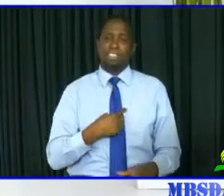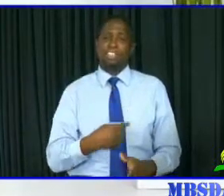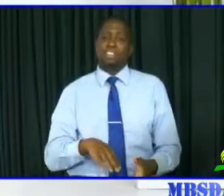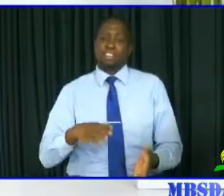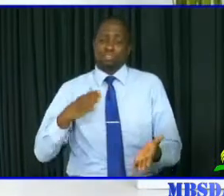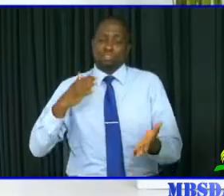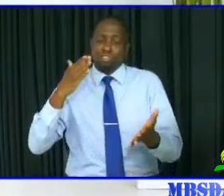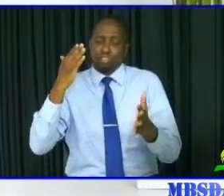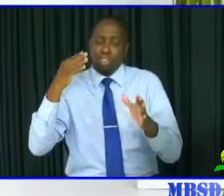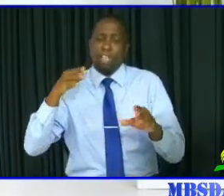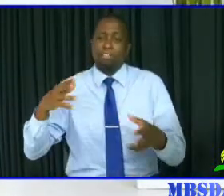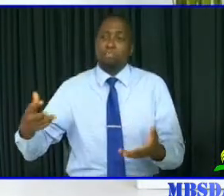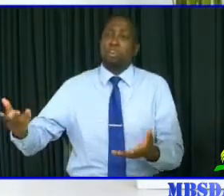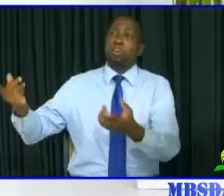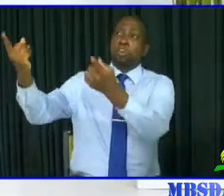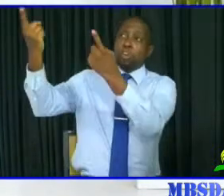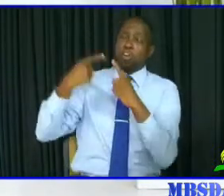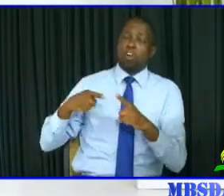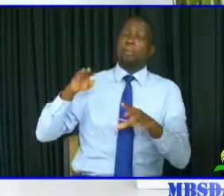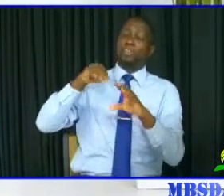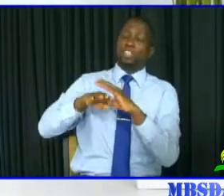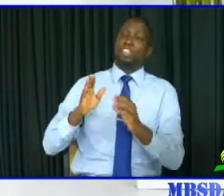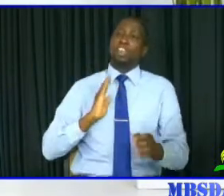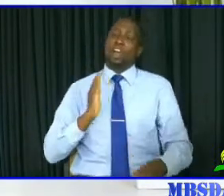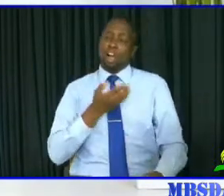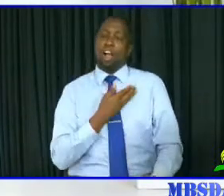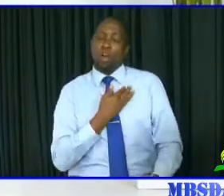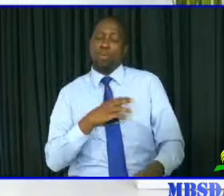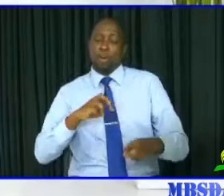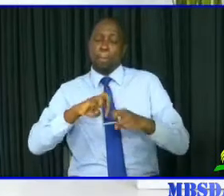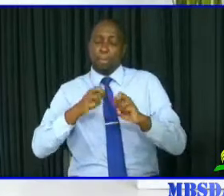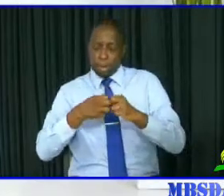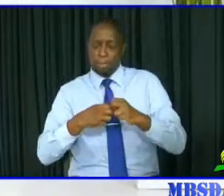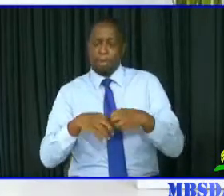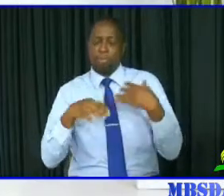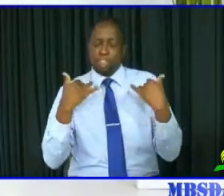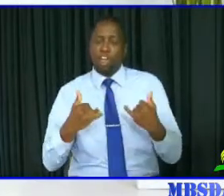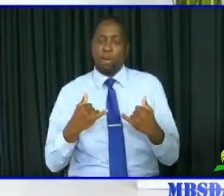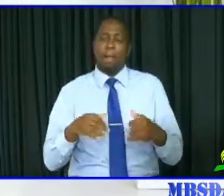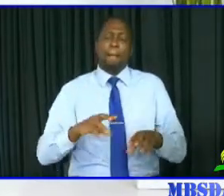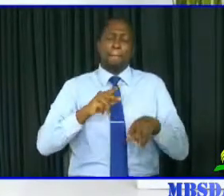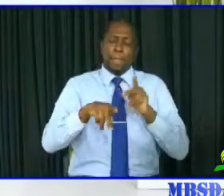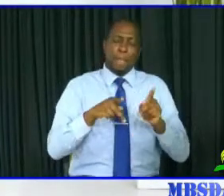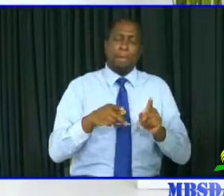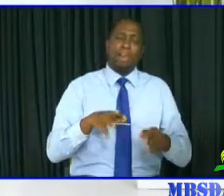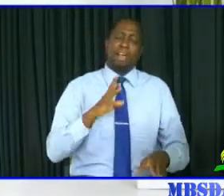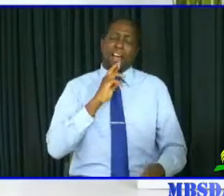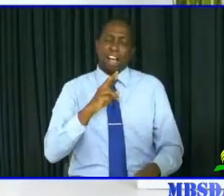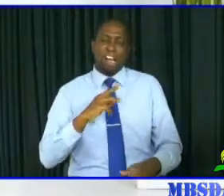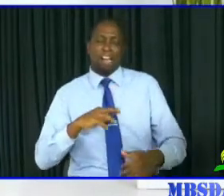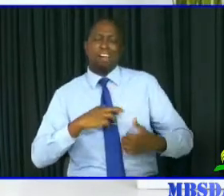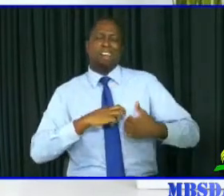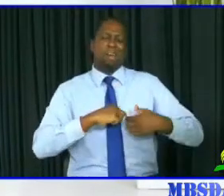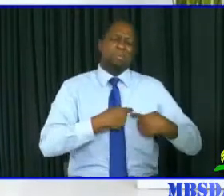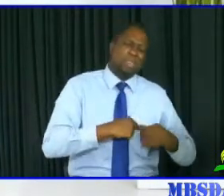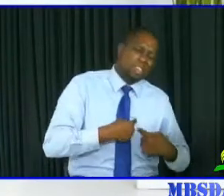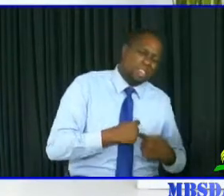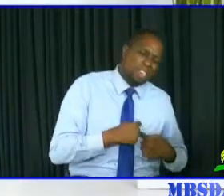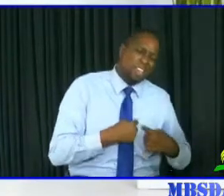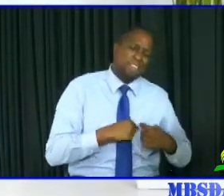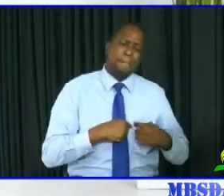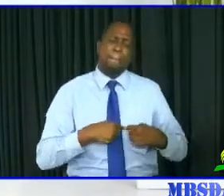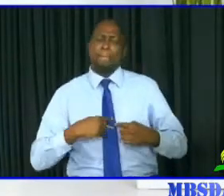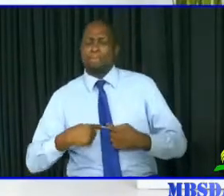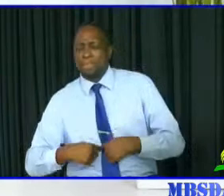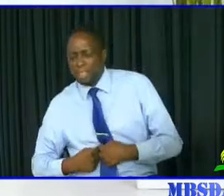of individual situations tonight. Individuals are hurting, individuals are broken, individuals are filled with